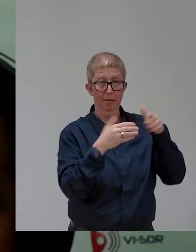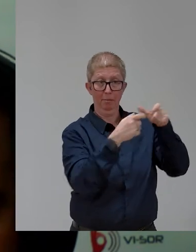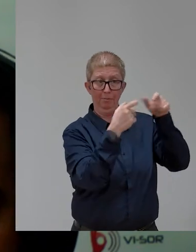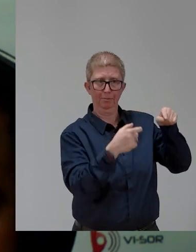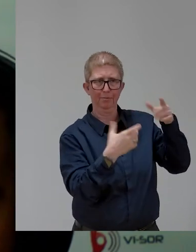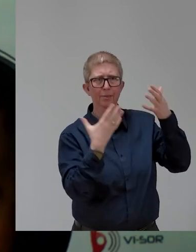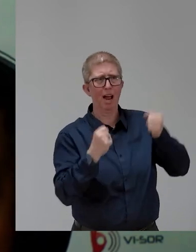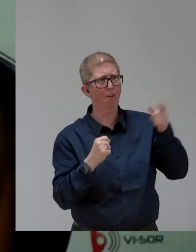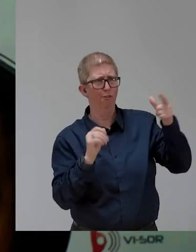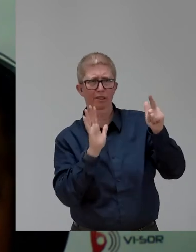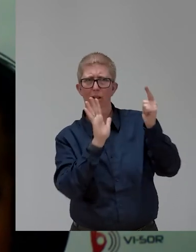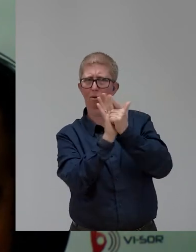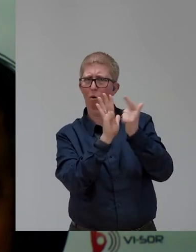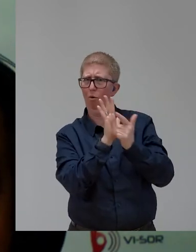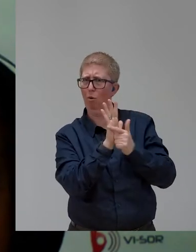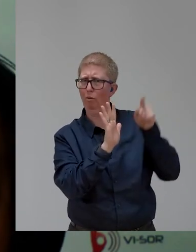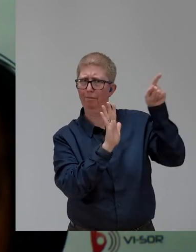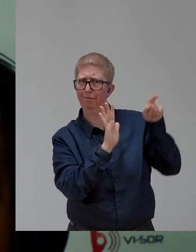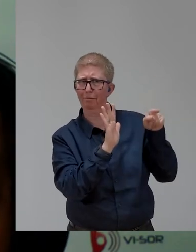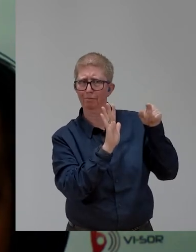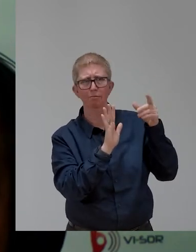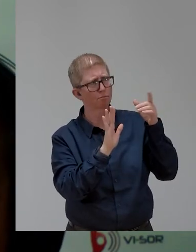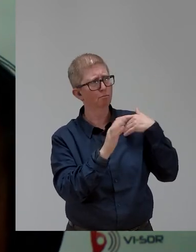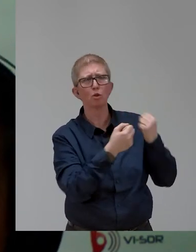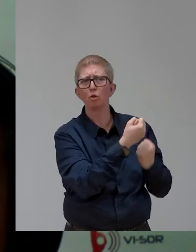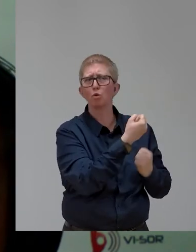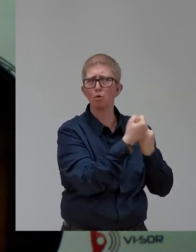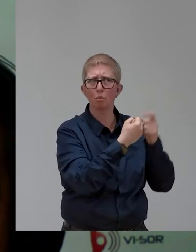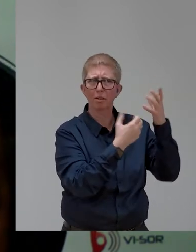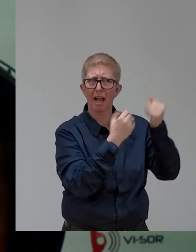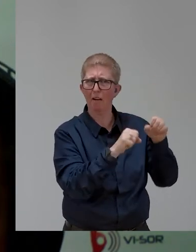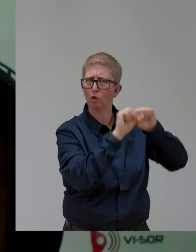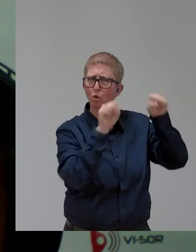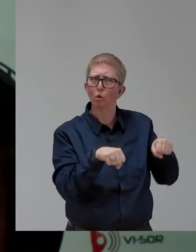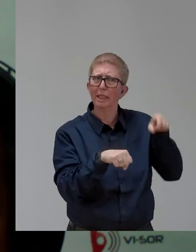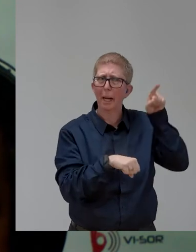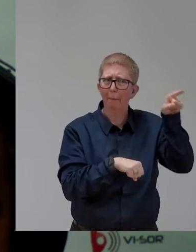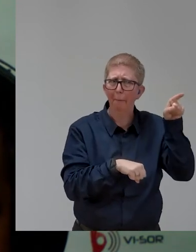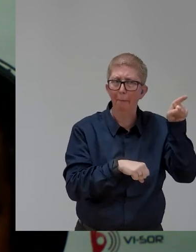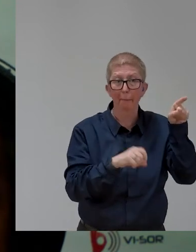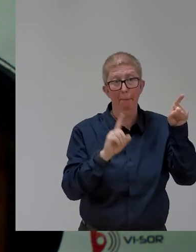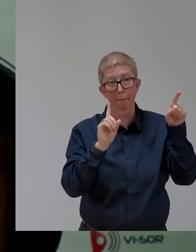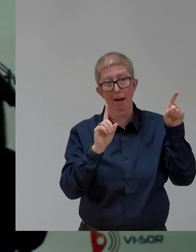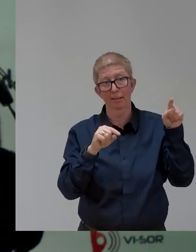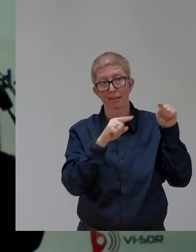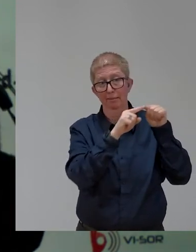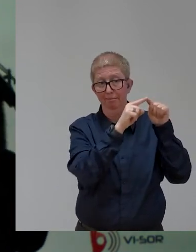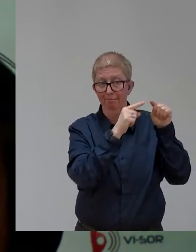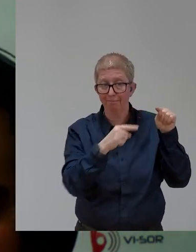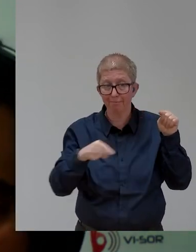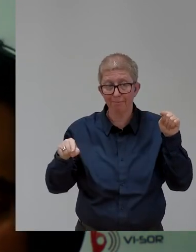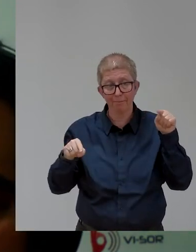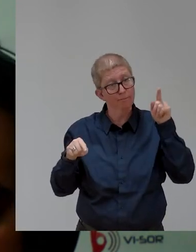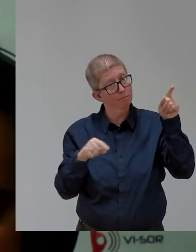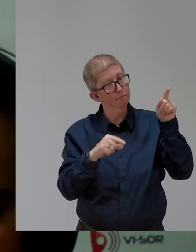that support and sustain new initiatives and make public policies guarantee the rights, in this case,